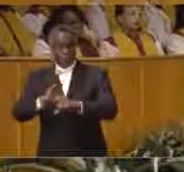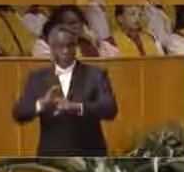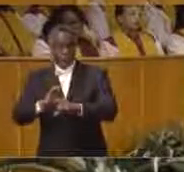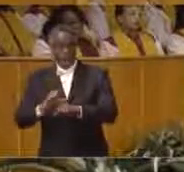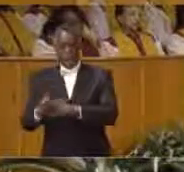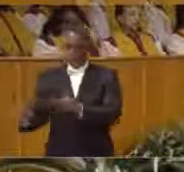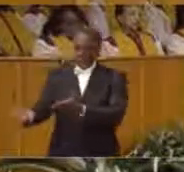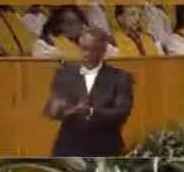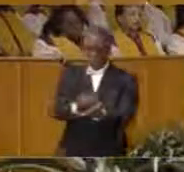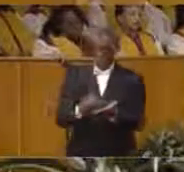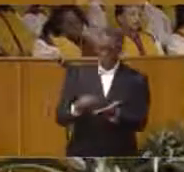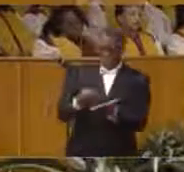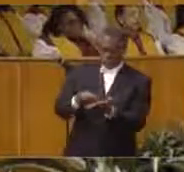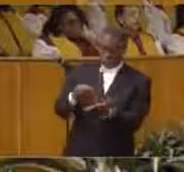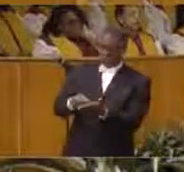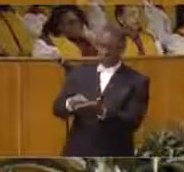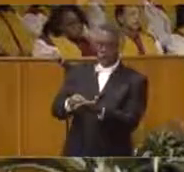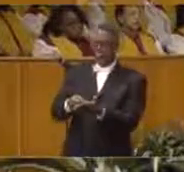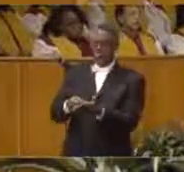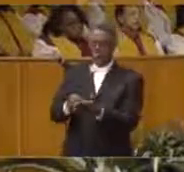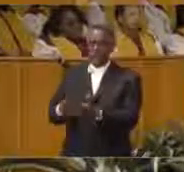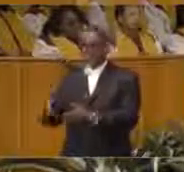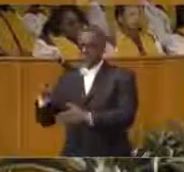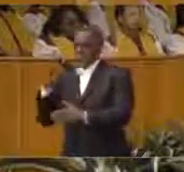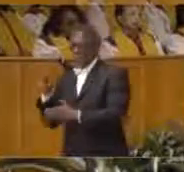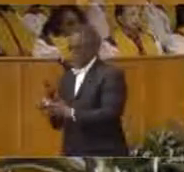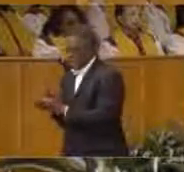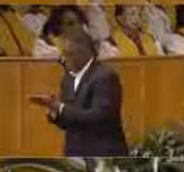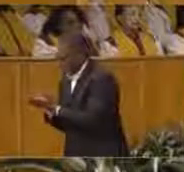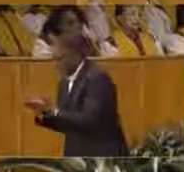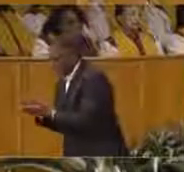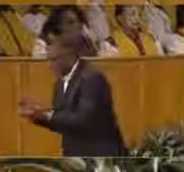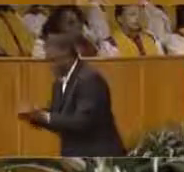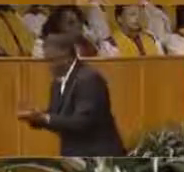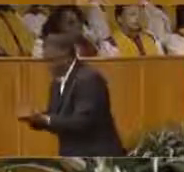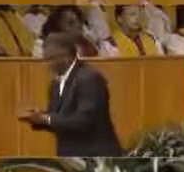they raised the offering. They went in the back and counted it.